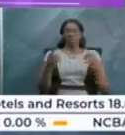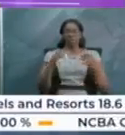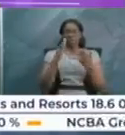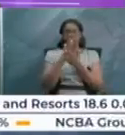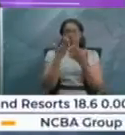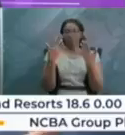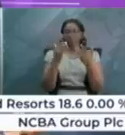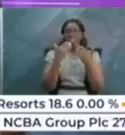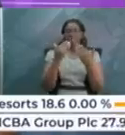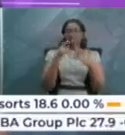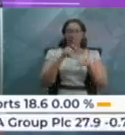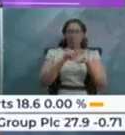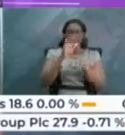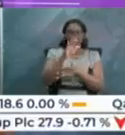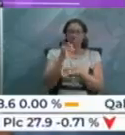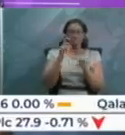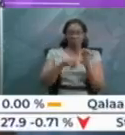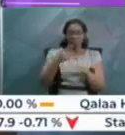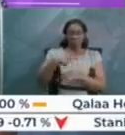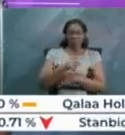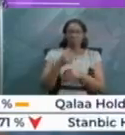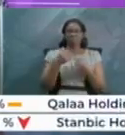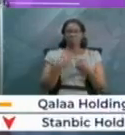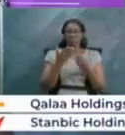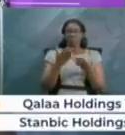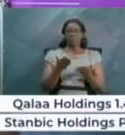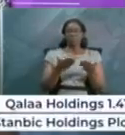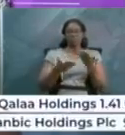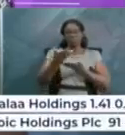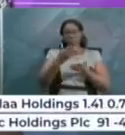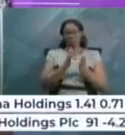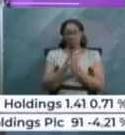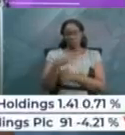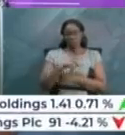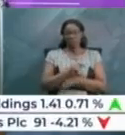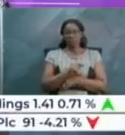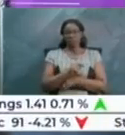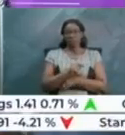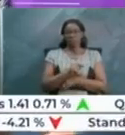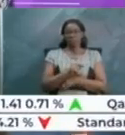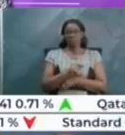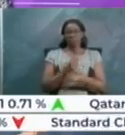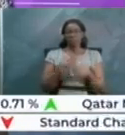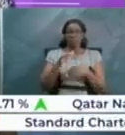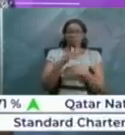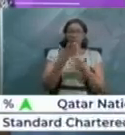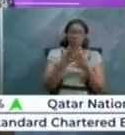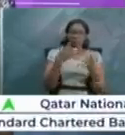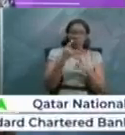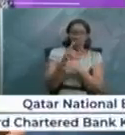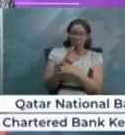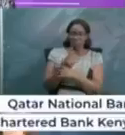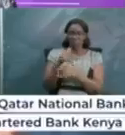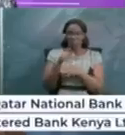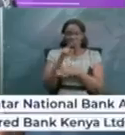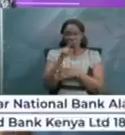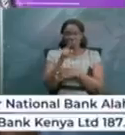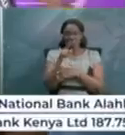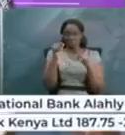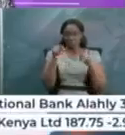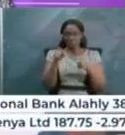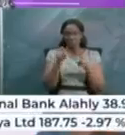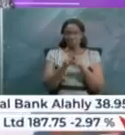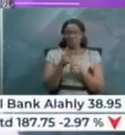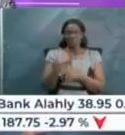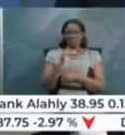Thank you so much for making time to join us and have this chit chat on the conversation we're having in terms of the products we're selling for you today. Remember, just as